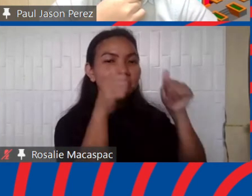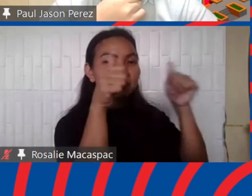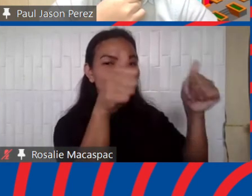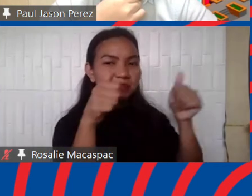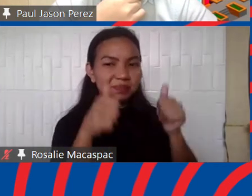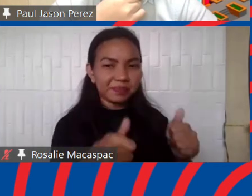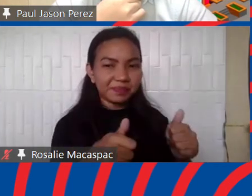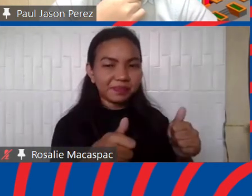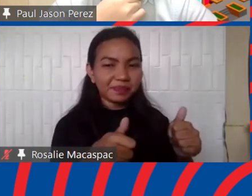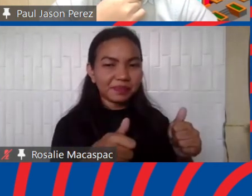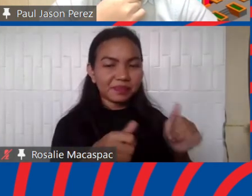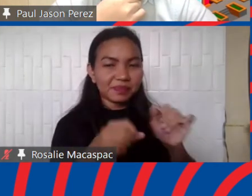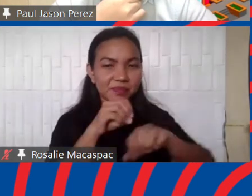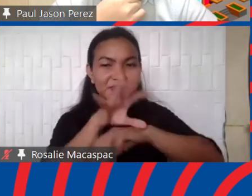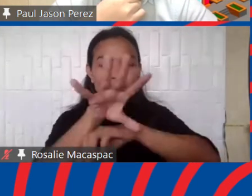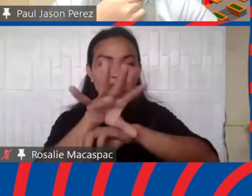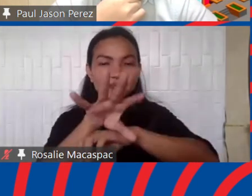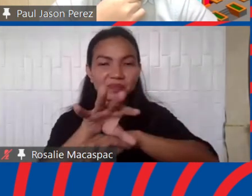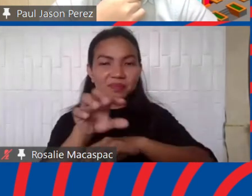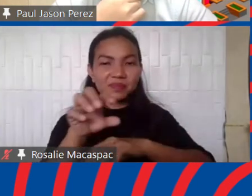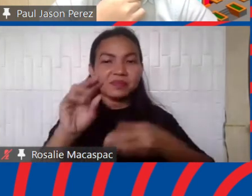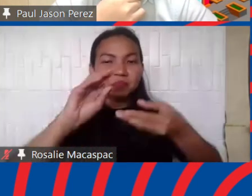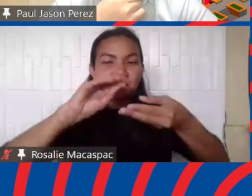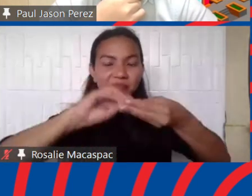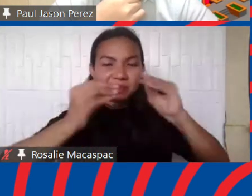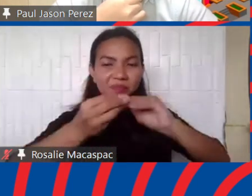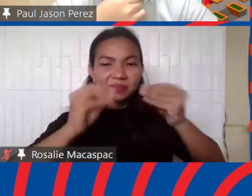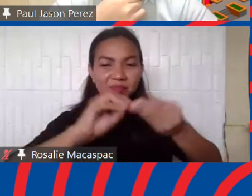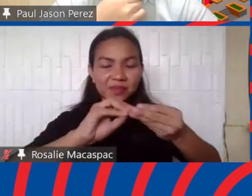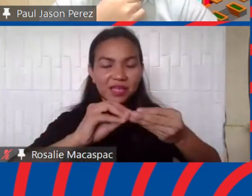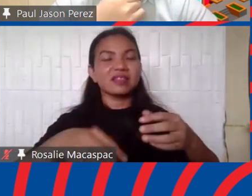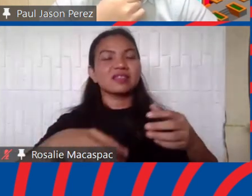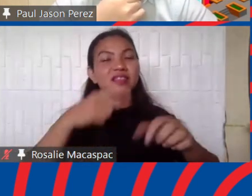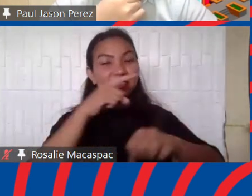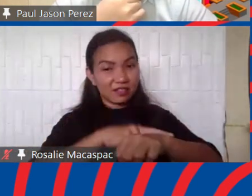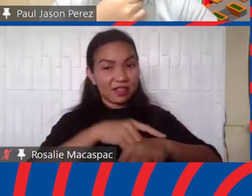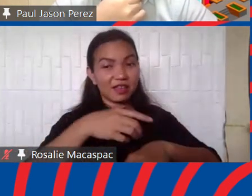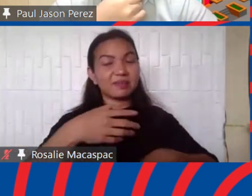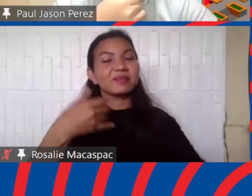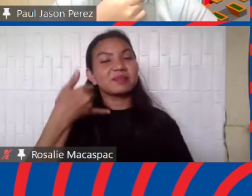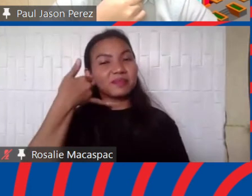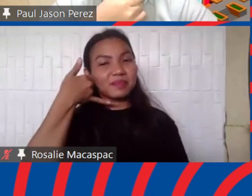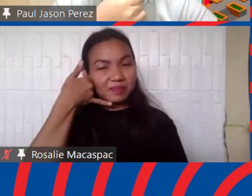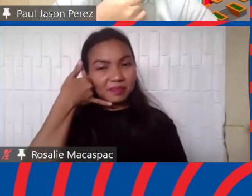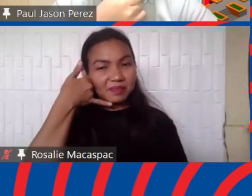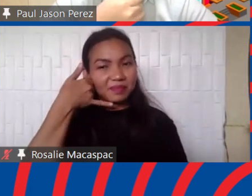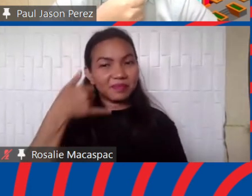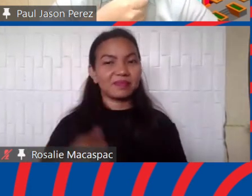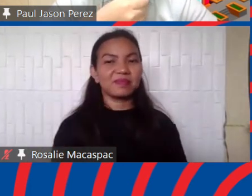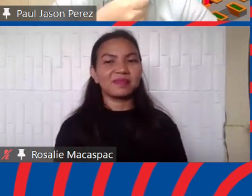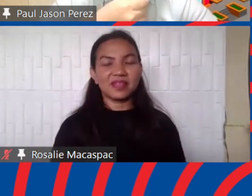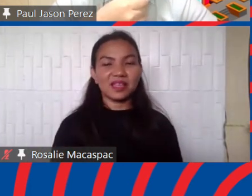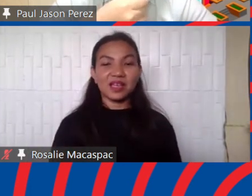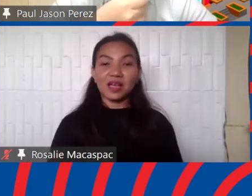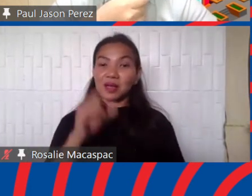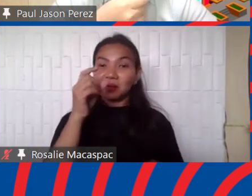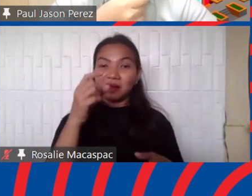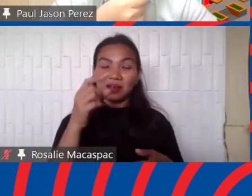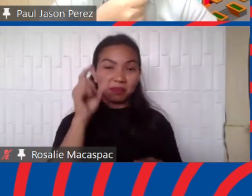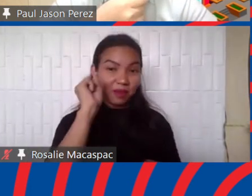screen yung number and that's the time you're going to dial. Okay? Ayan, paunahan po ng